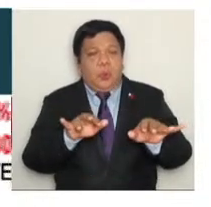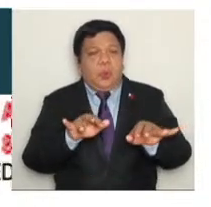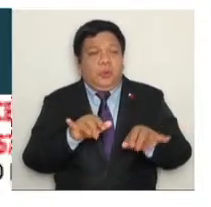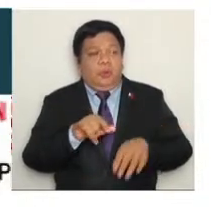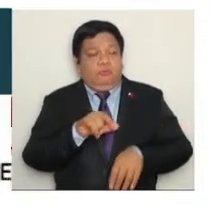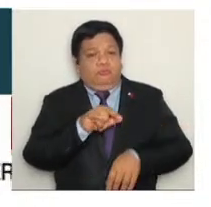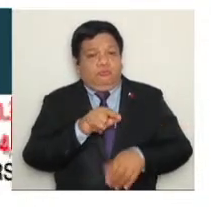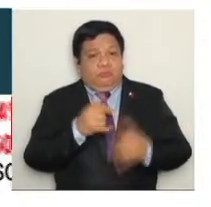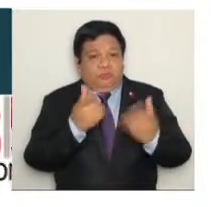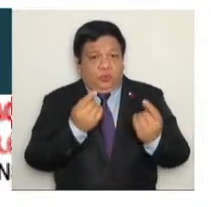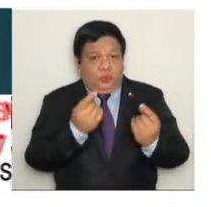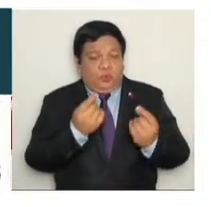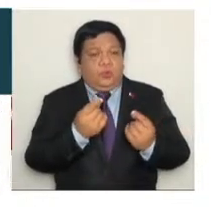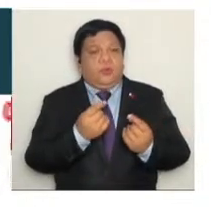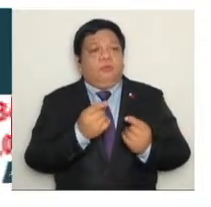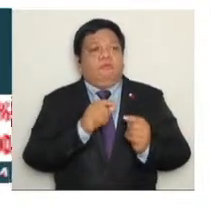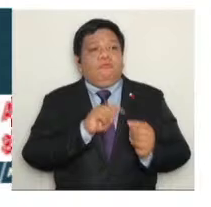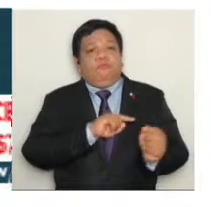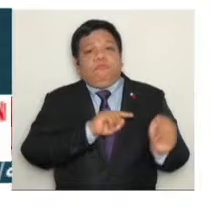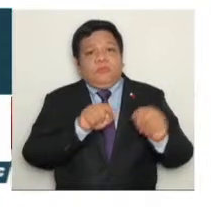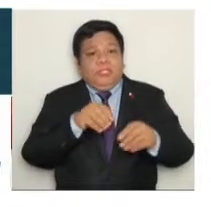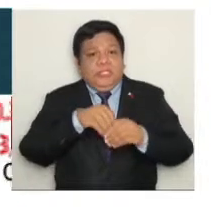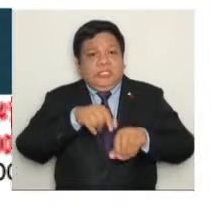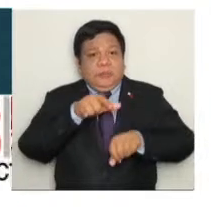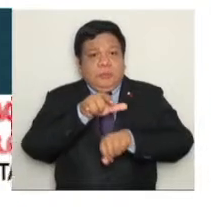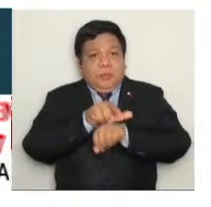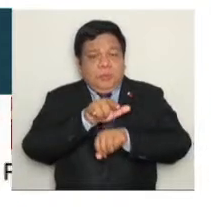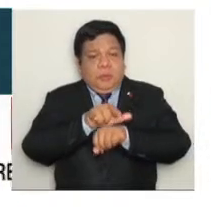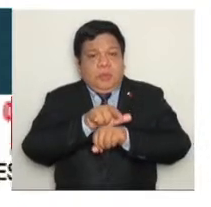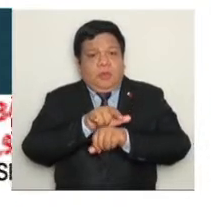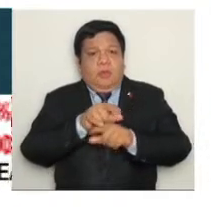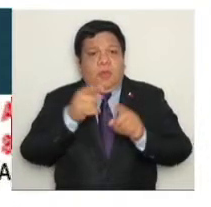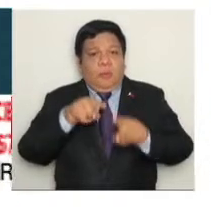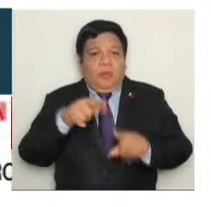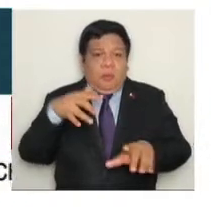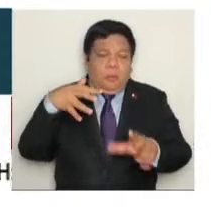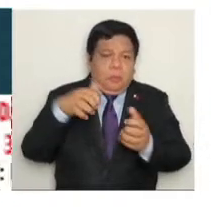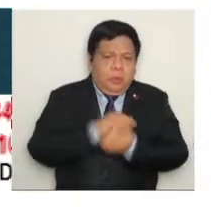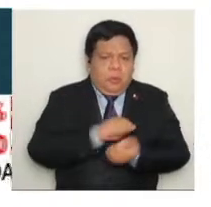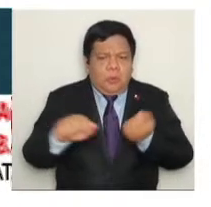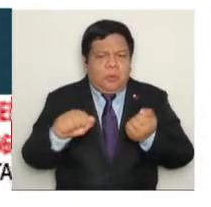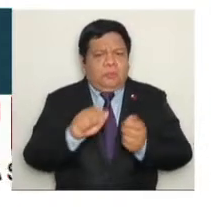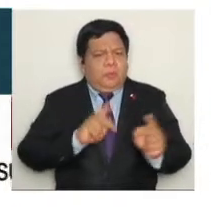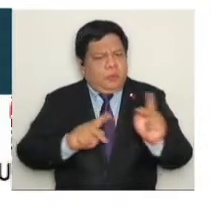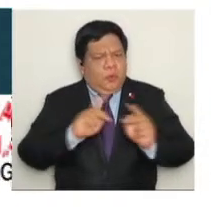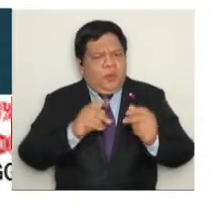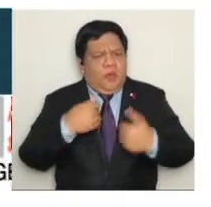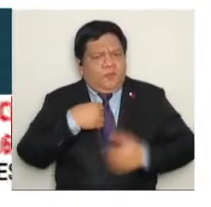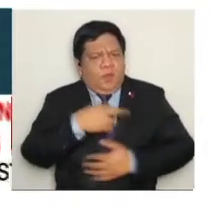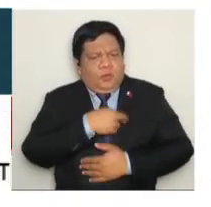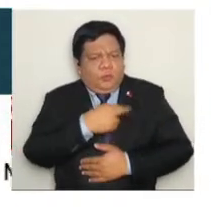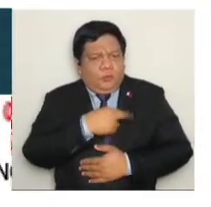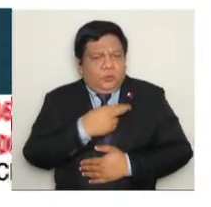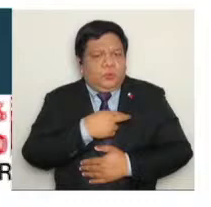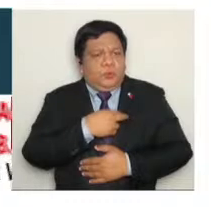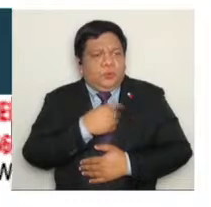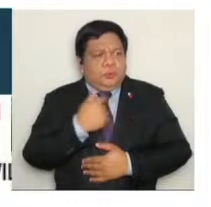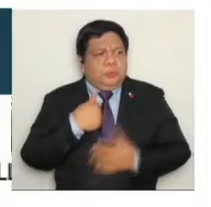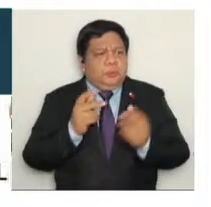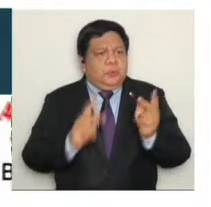that you were on that same plane that crashed, and people were reacting to it. Basically, they're